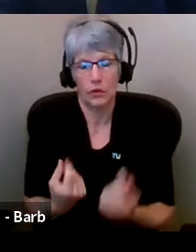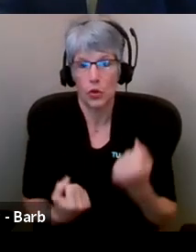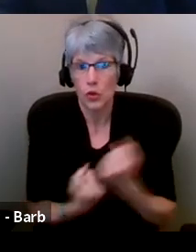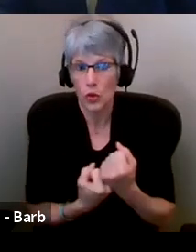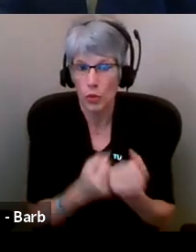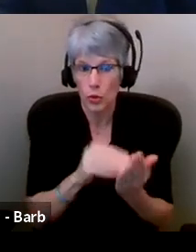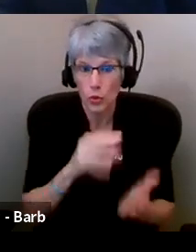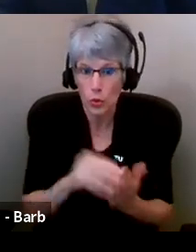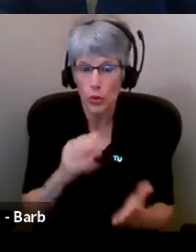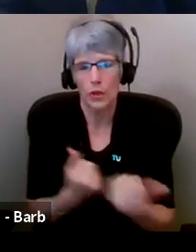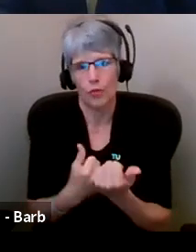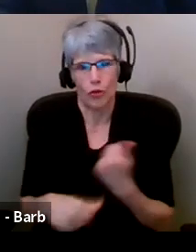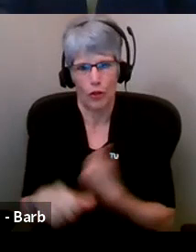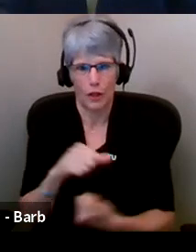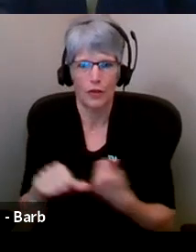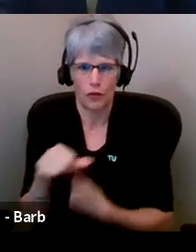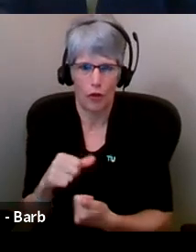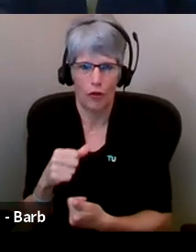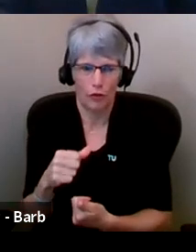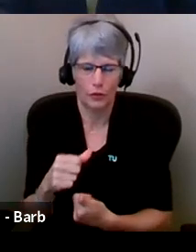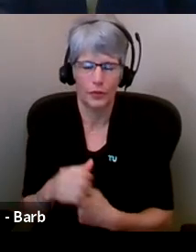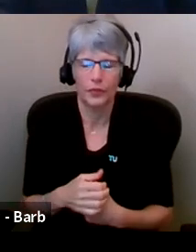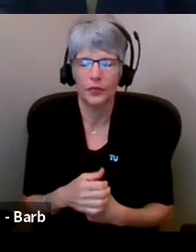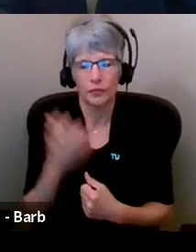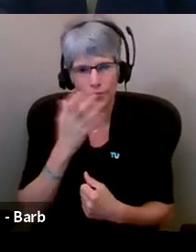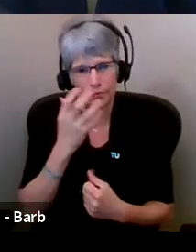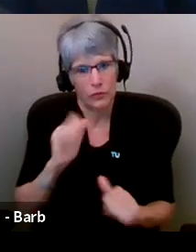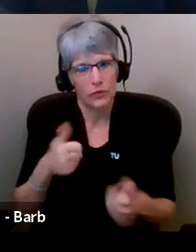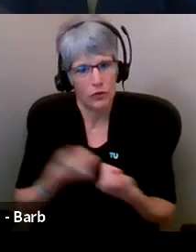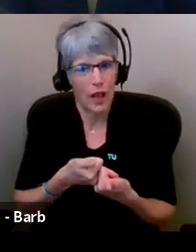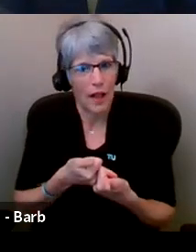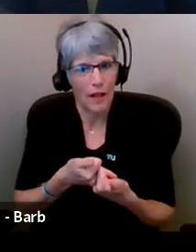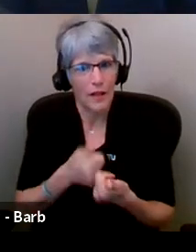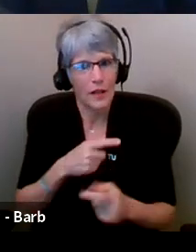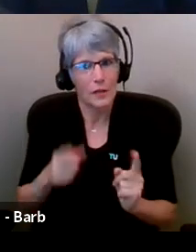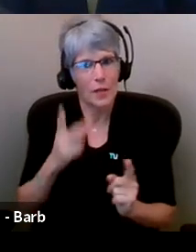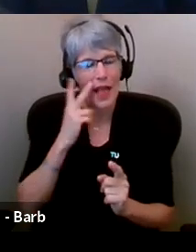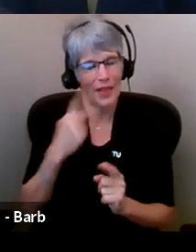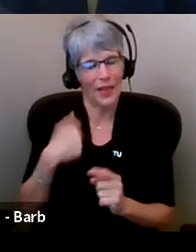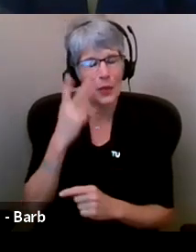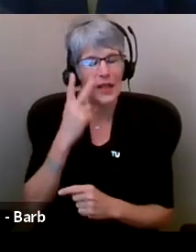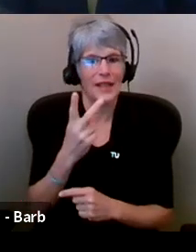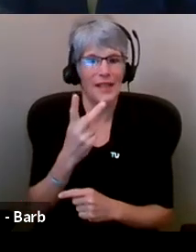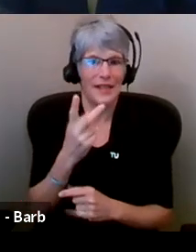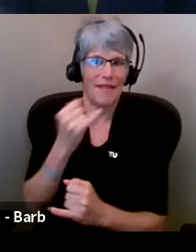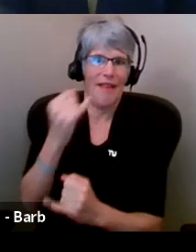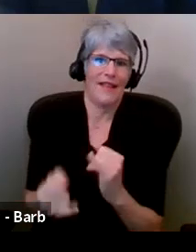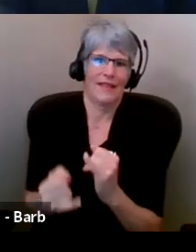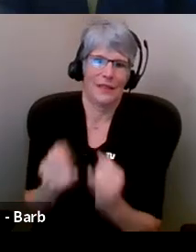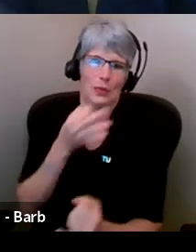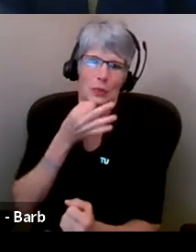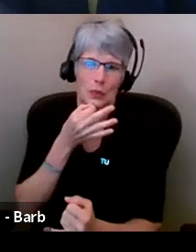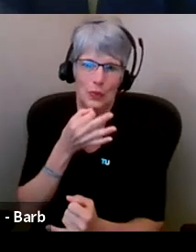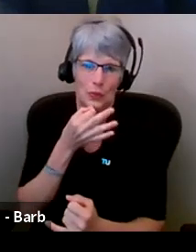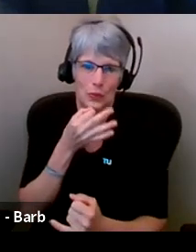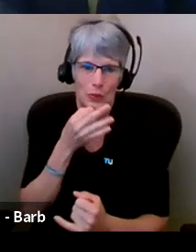each other during this year. It's been a challenge, but I think we're seeing light at the end of the tunnel, particularly with the levels